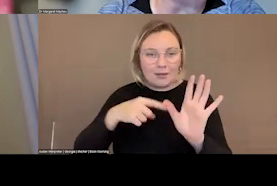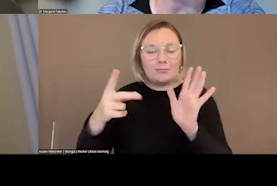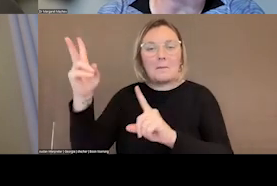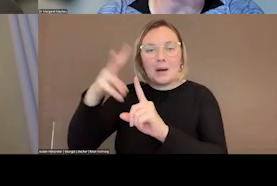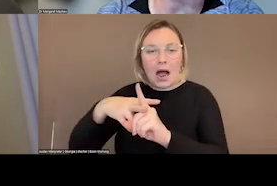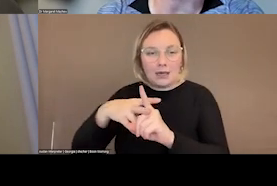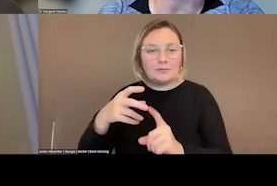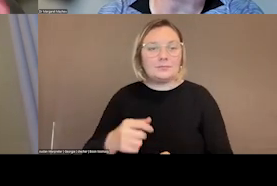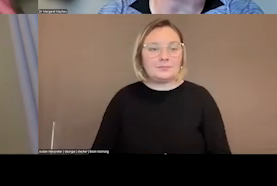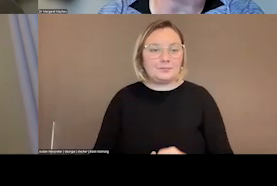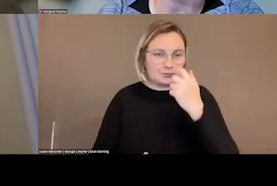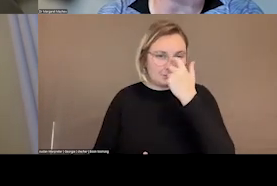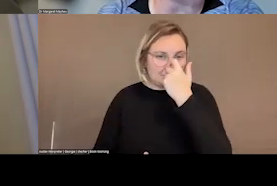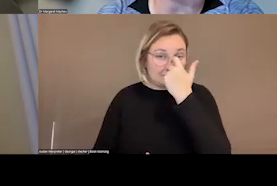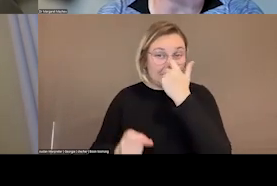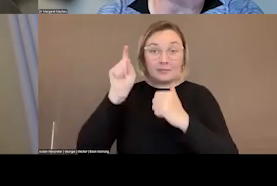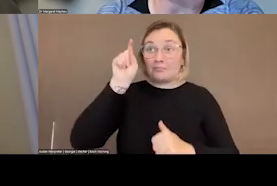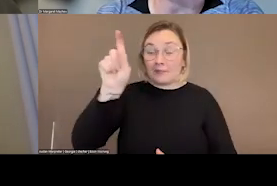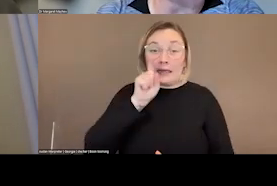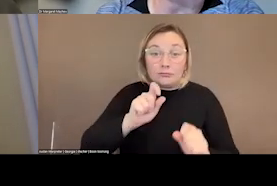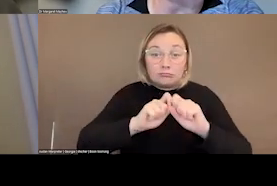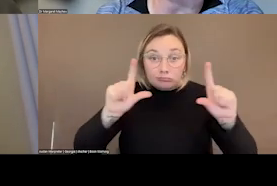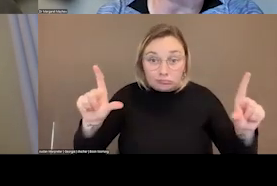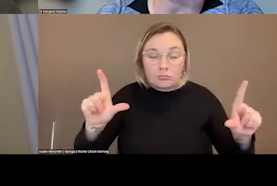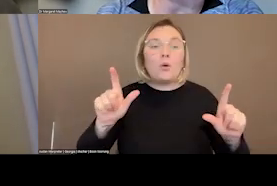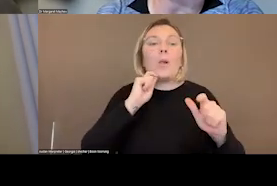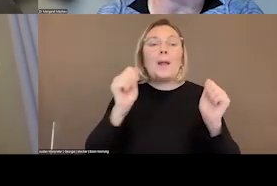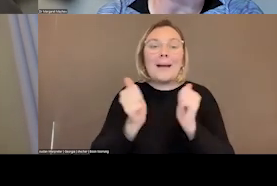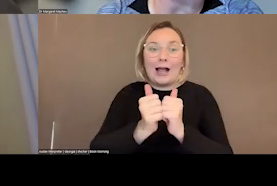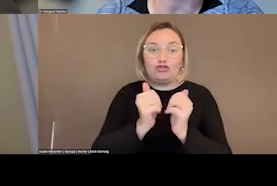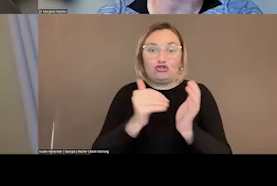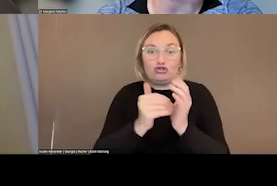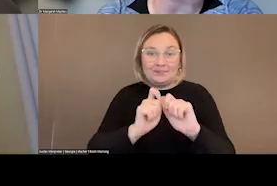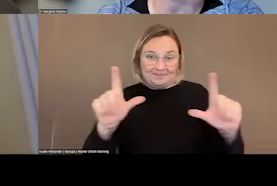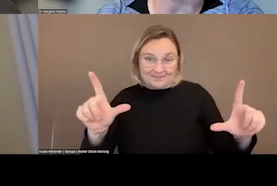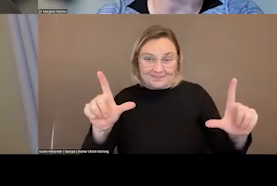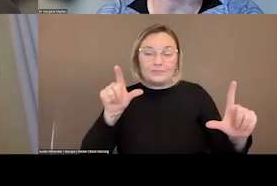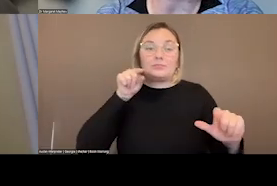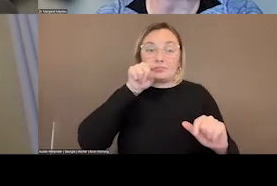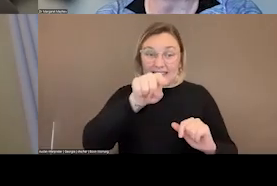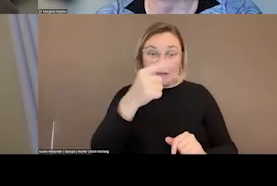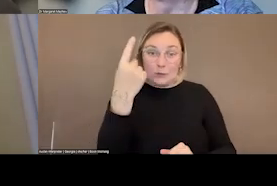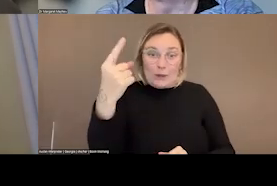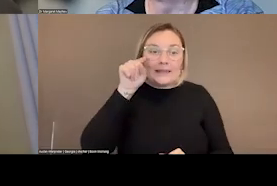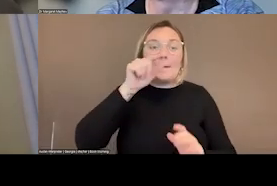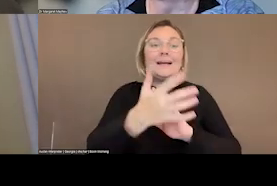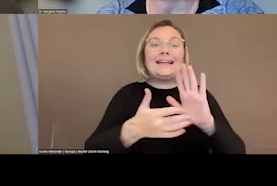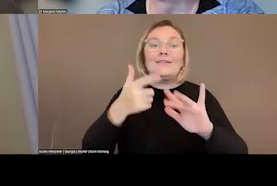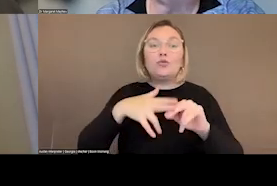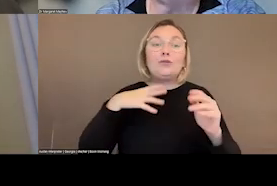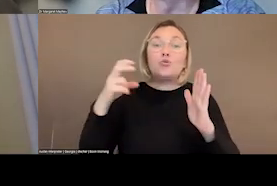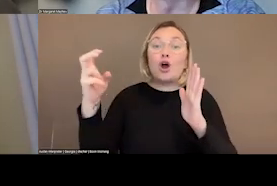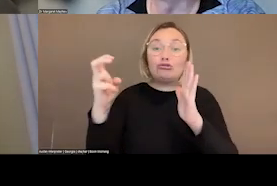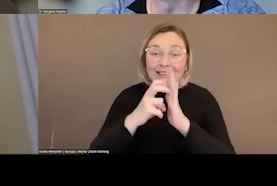the initiative. Hmm. Click on that, and it will take you to the page in front of you. And Hmm. this is the page where, if you need to